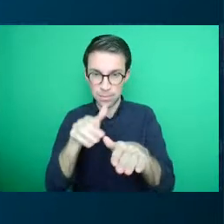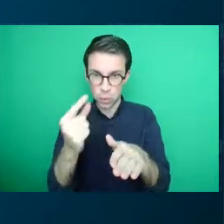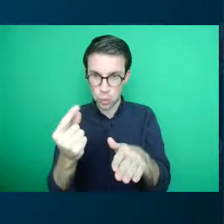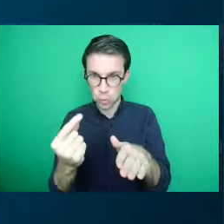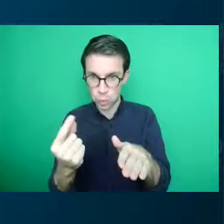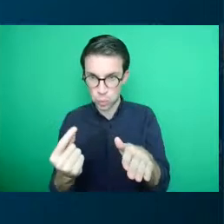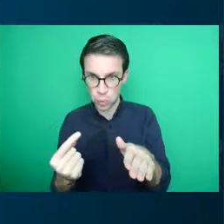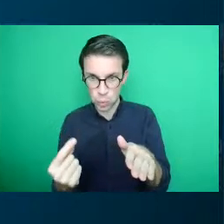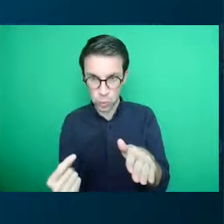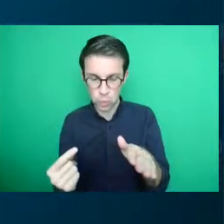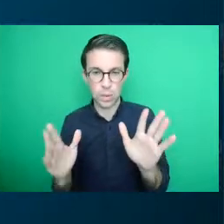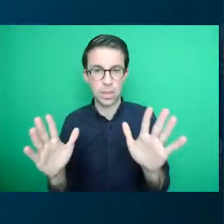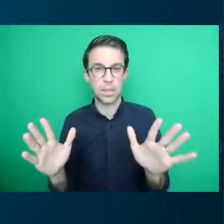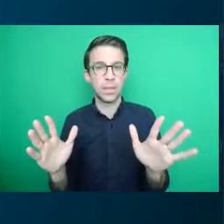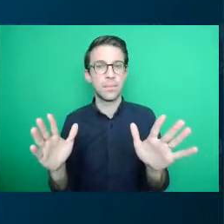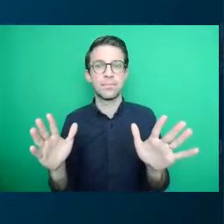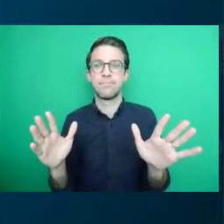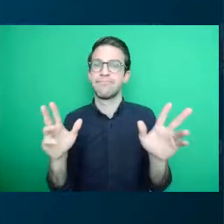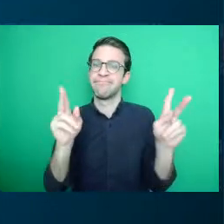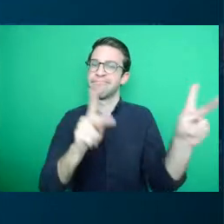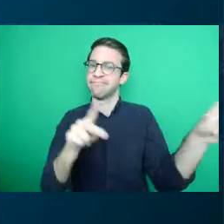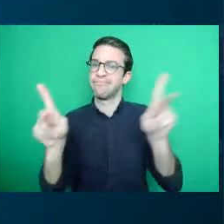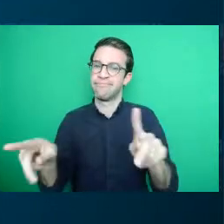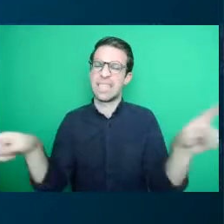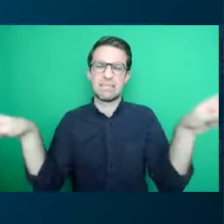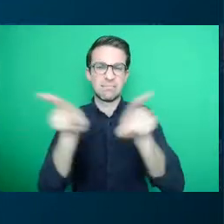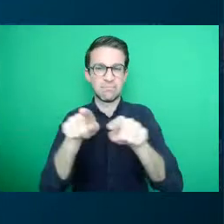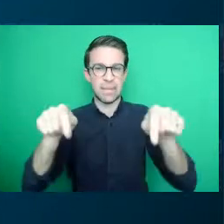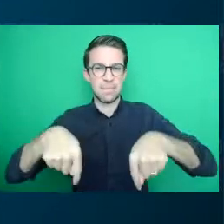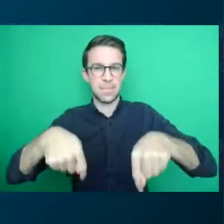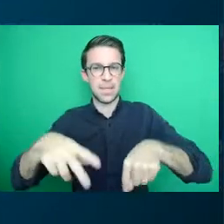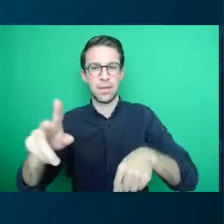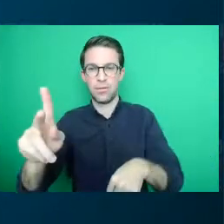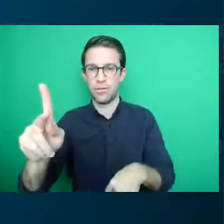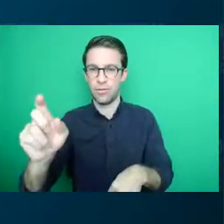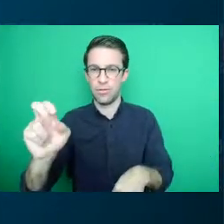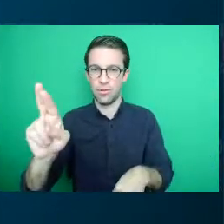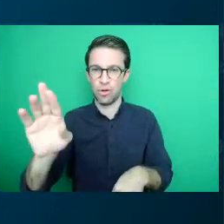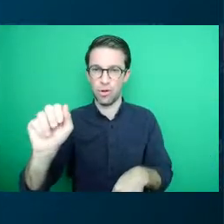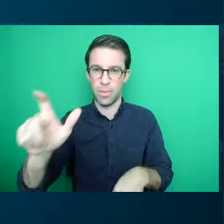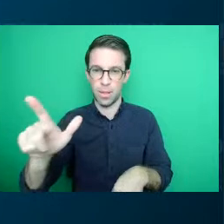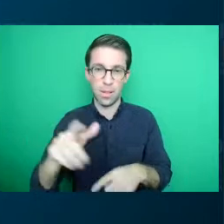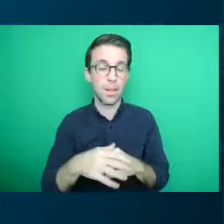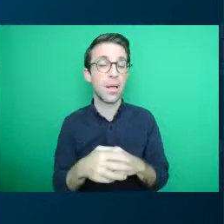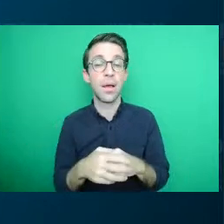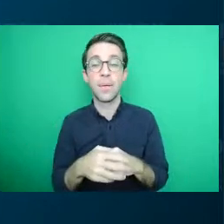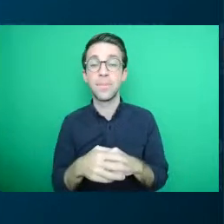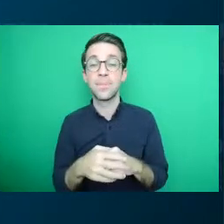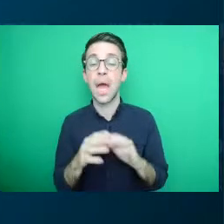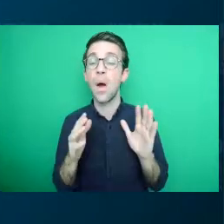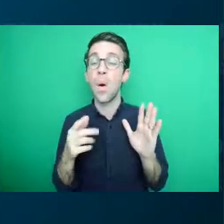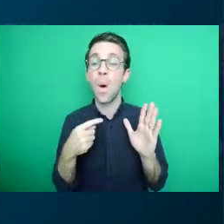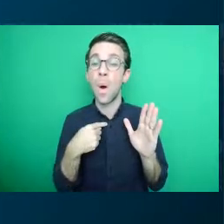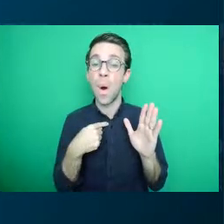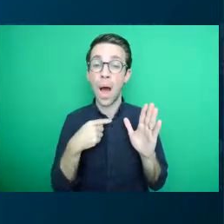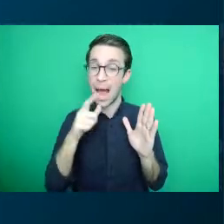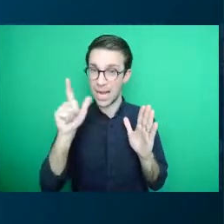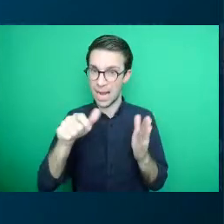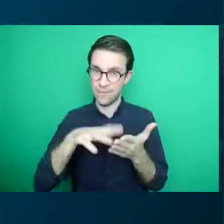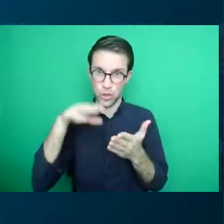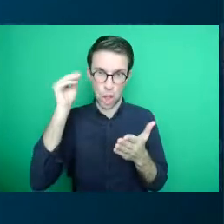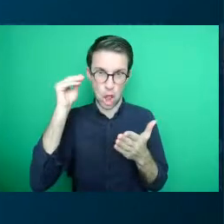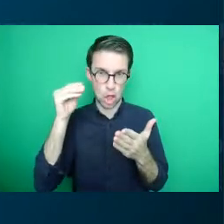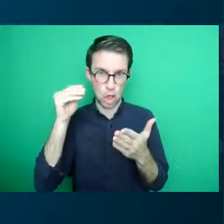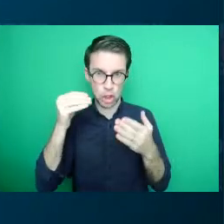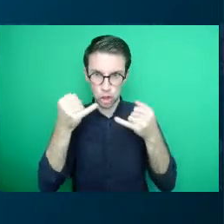out at Mars. We have to do the exact same thing in Kerbal. The good news is I don't actually need to learn a programming language for